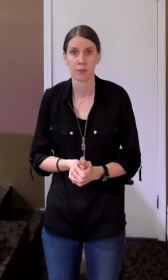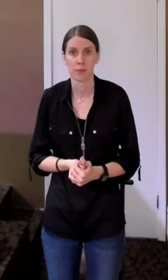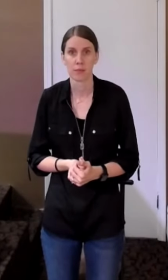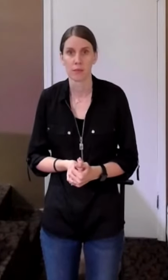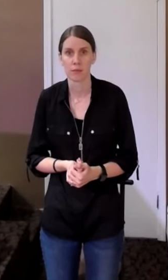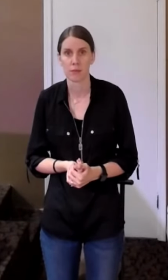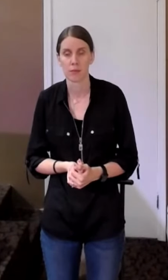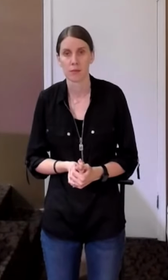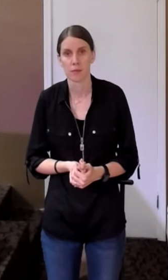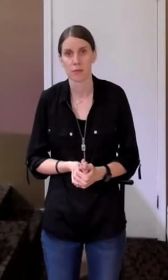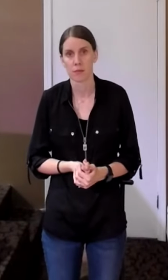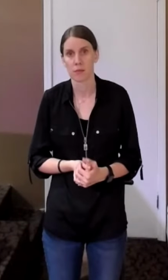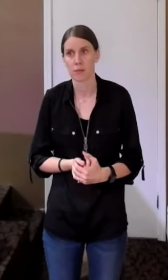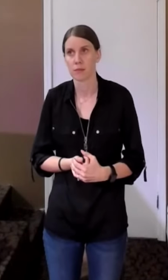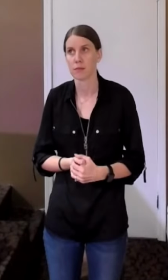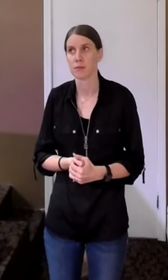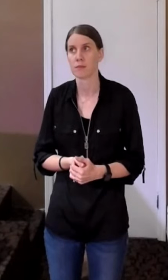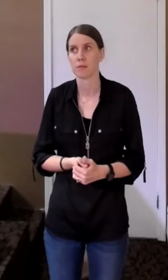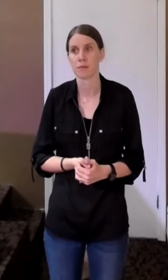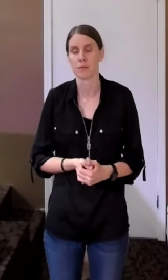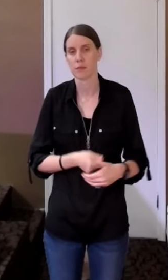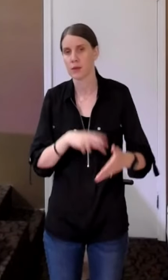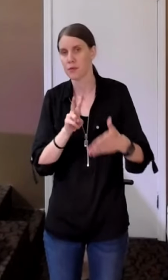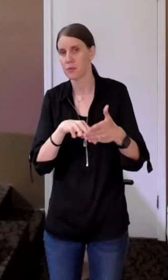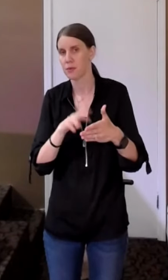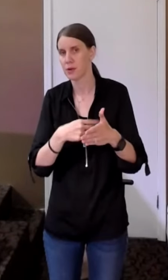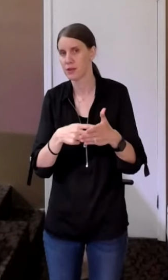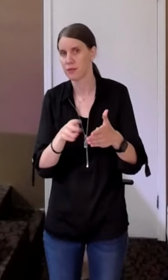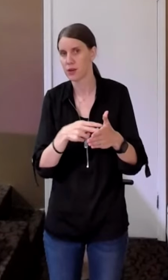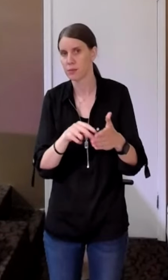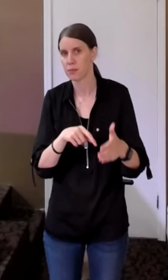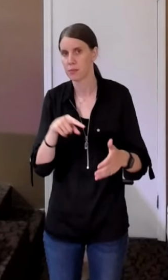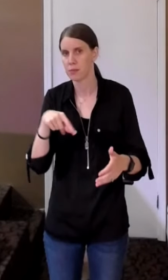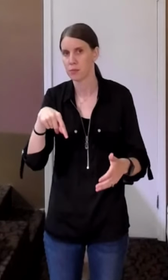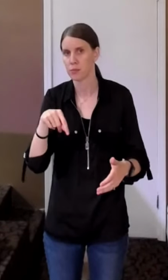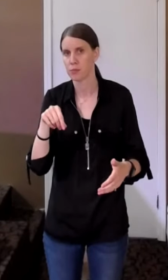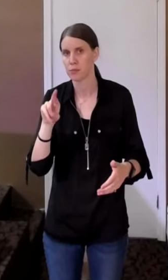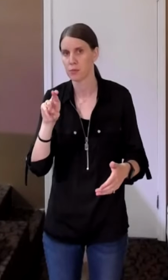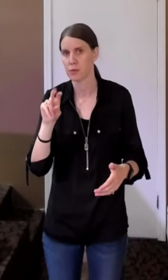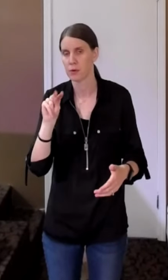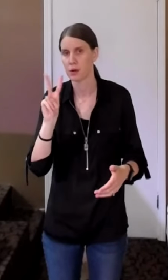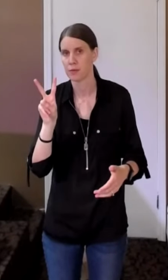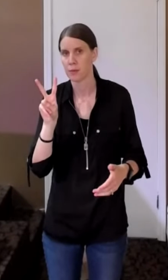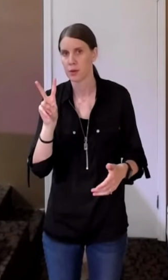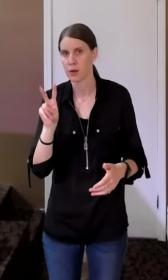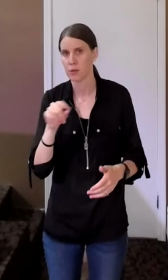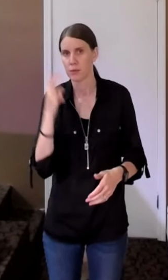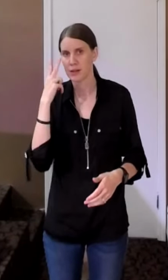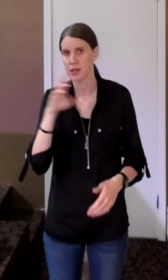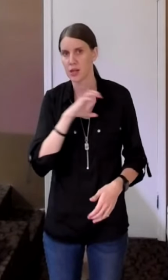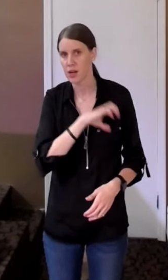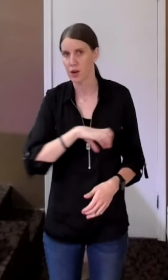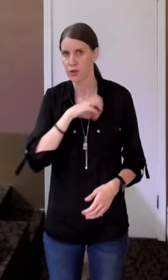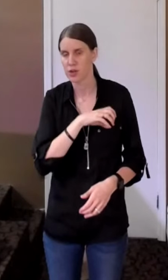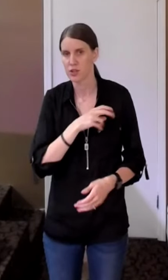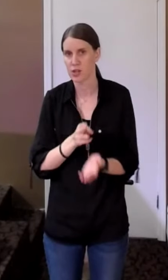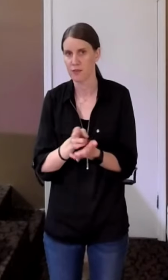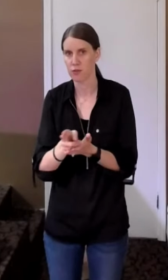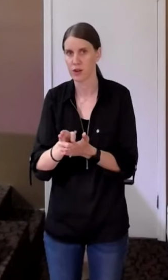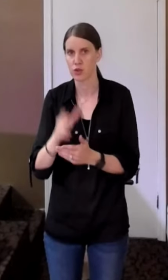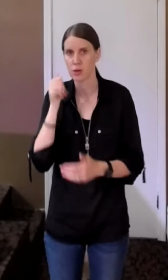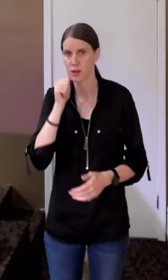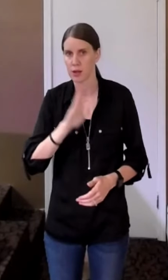If we look down through this passage of Scripture in Proverbs 31, we see the characteristics of the virtuous woman. I